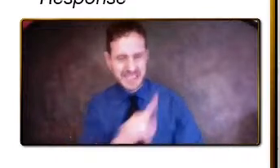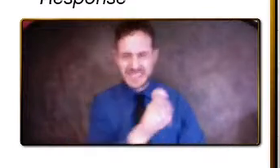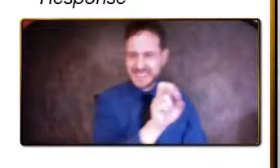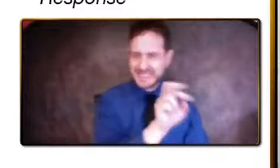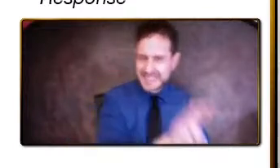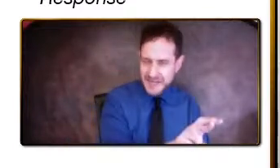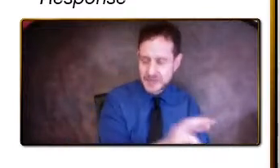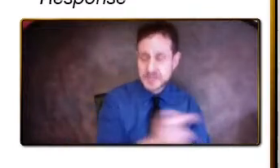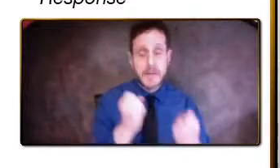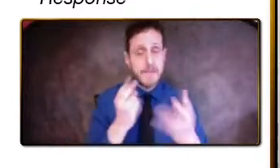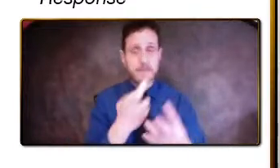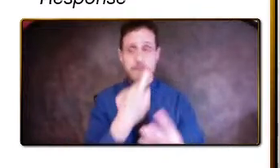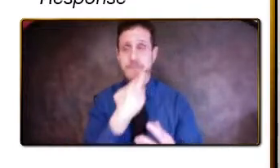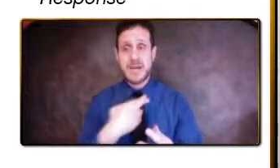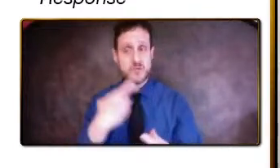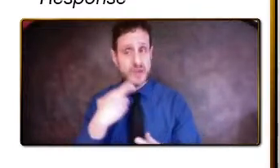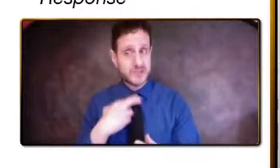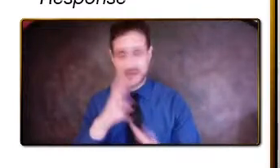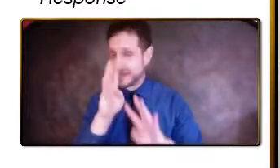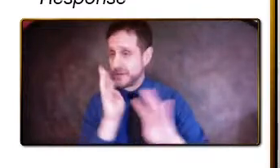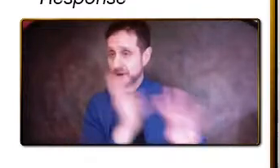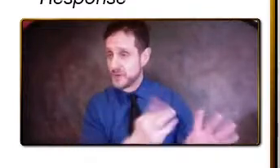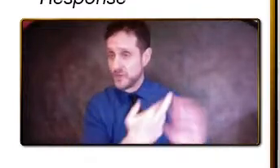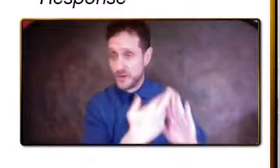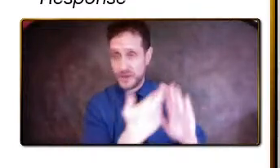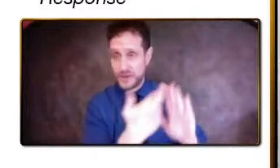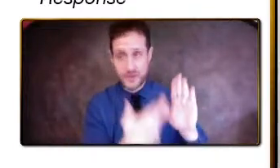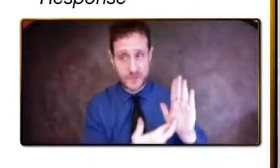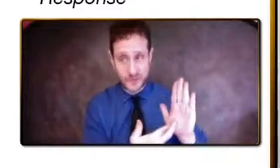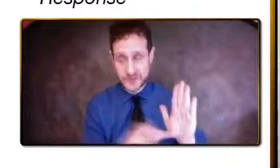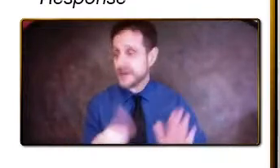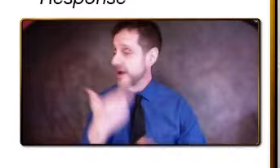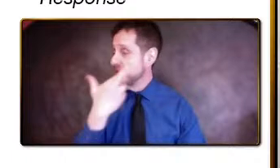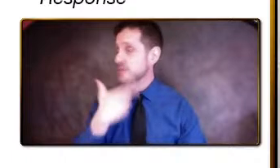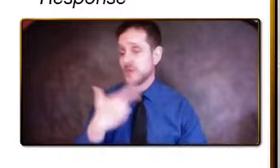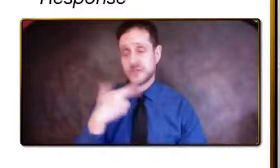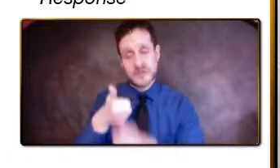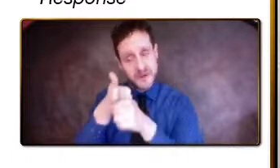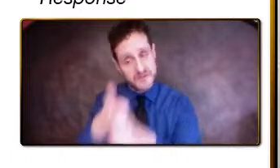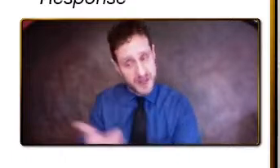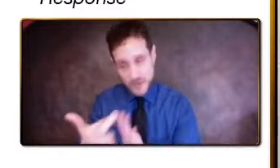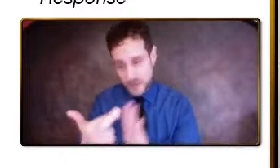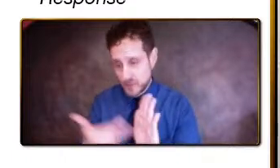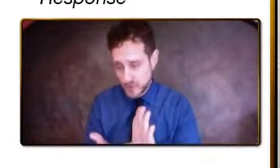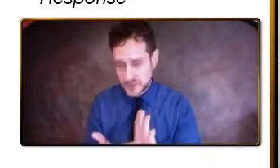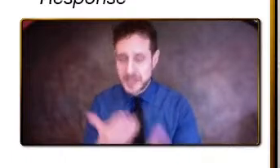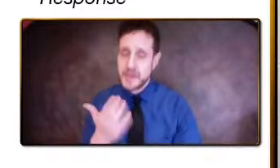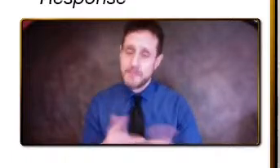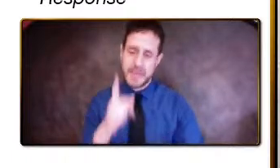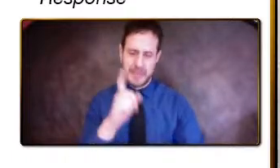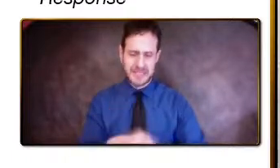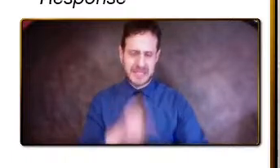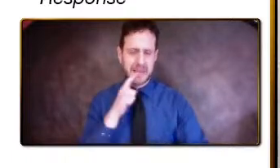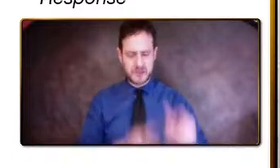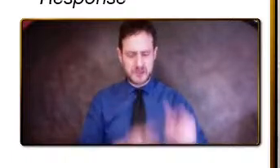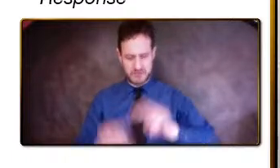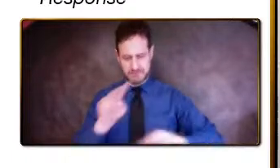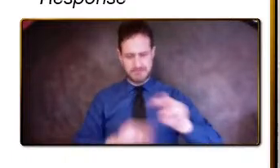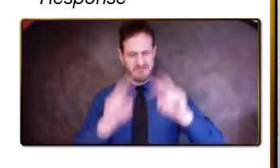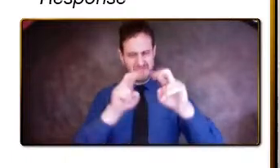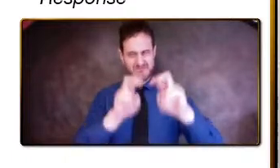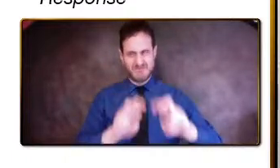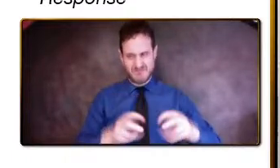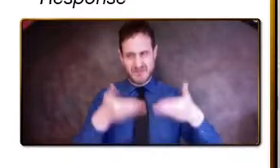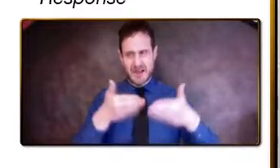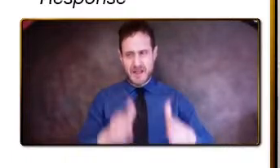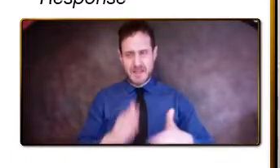are ignoring the rules anyway, while others are following your guidelines. Is it time to sit back and reassess all of this and let some businesses and